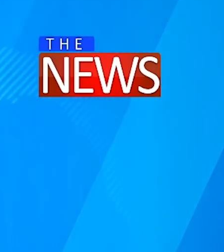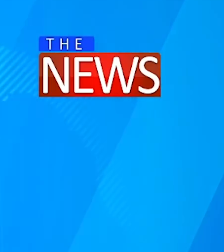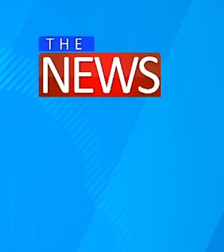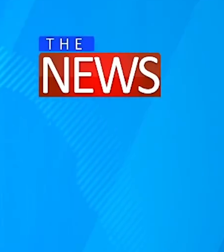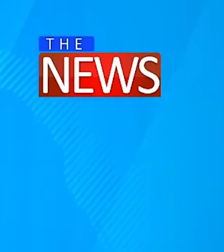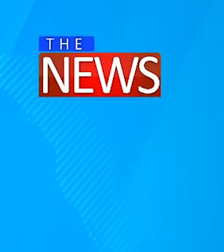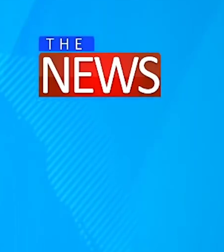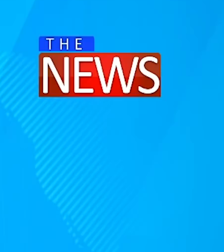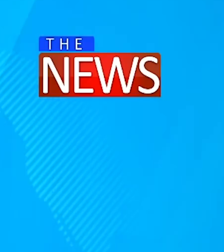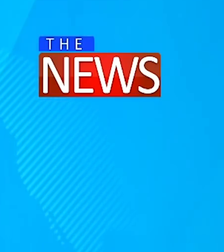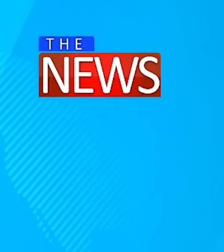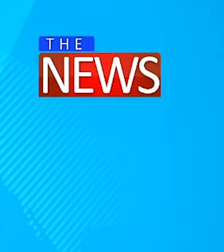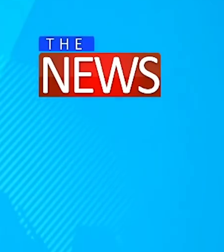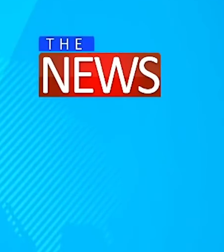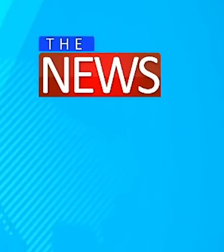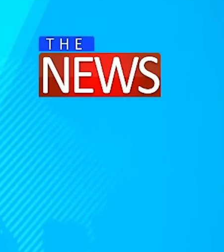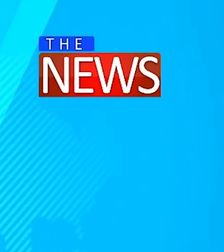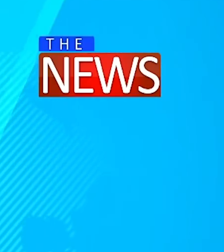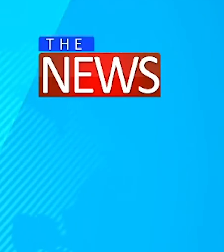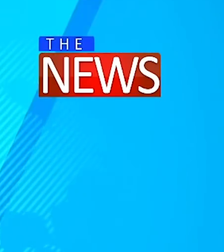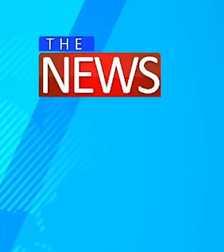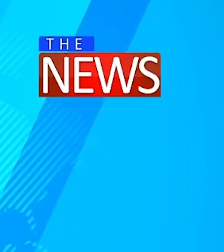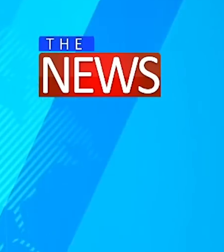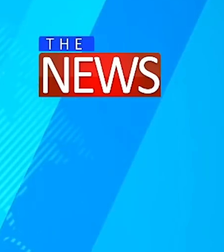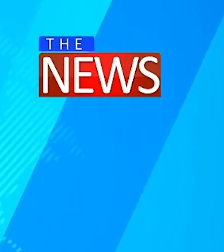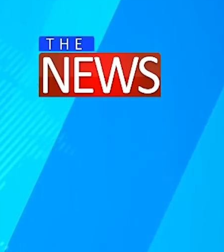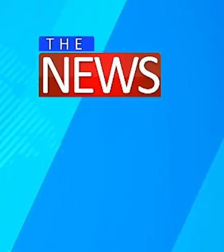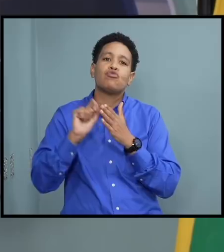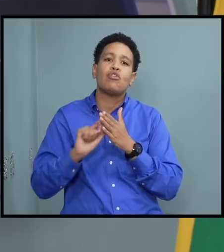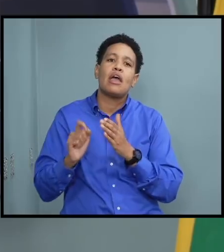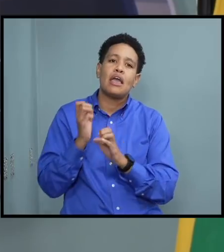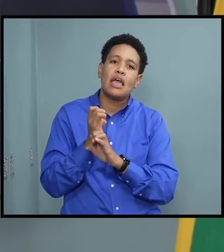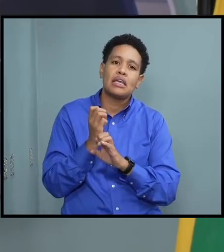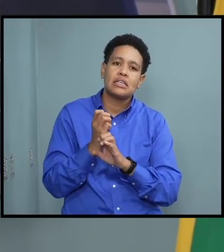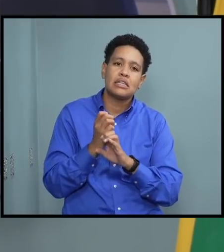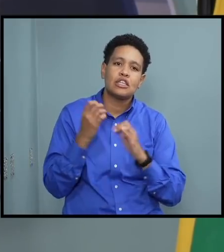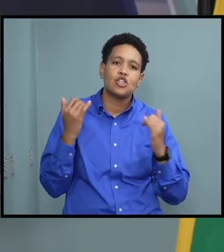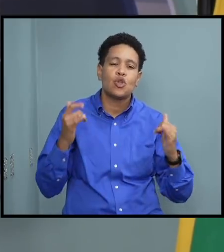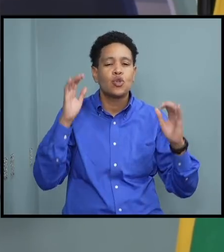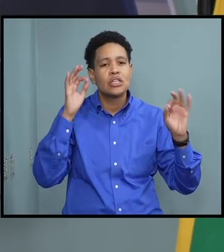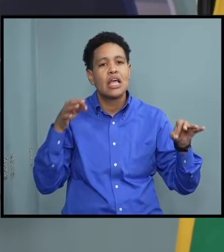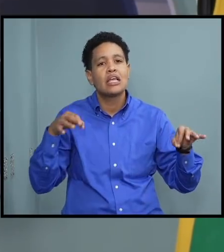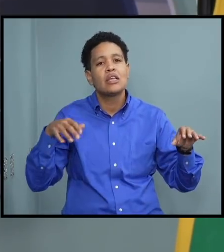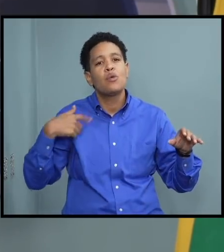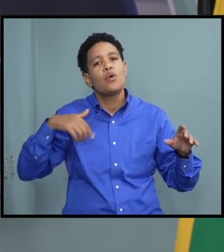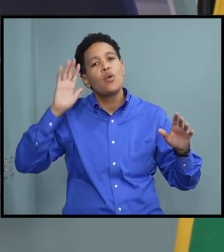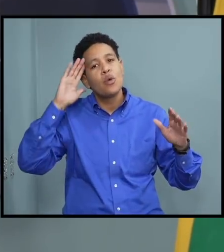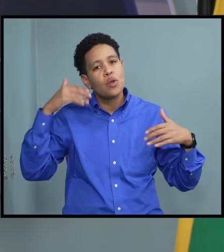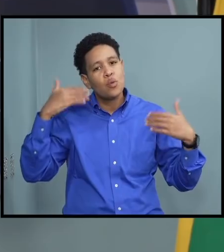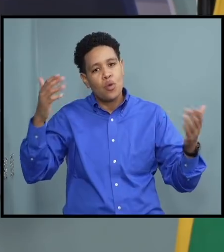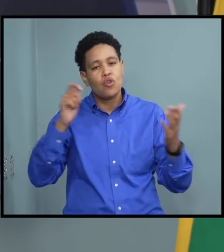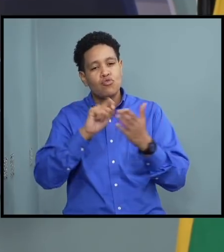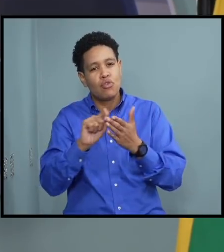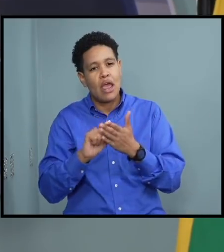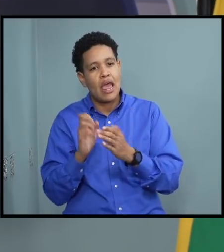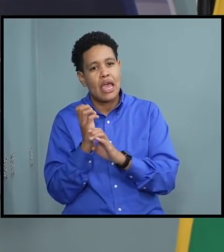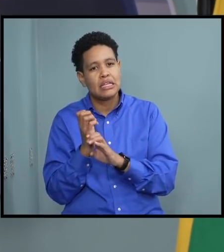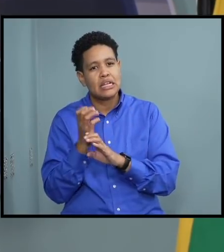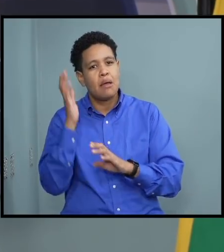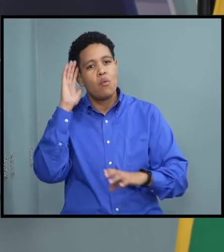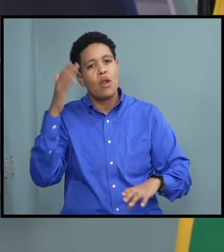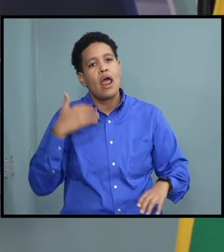the disclosure at a digital press conference on Monday. It is now decided that we will write the exam. We will have